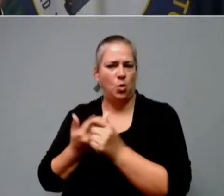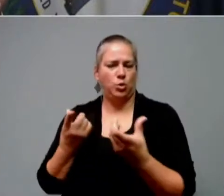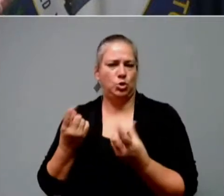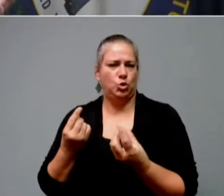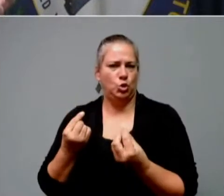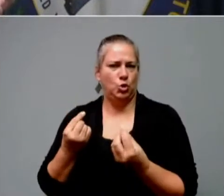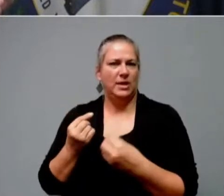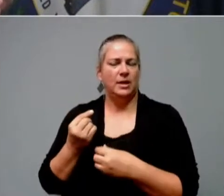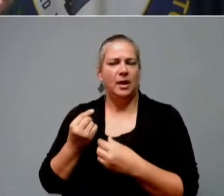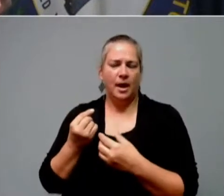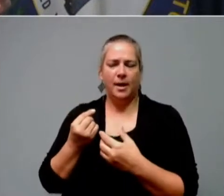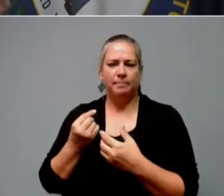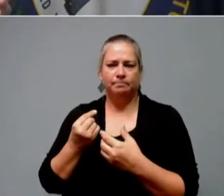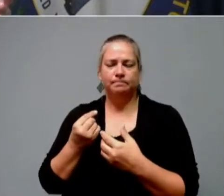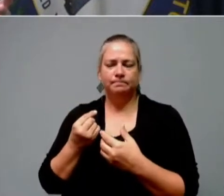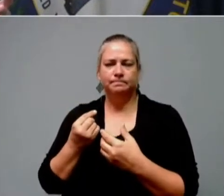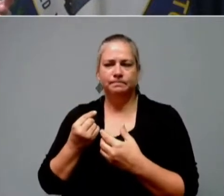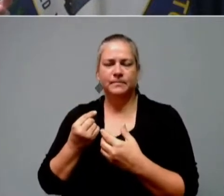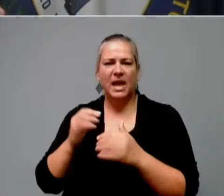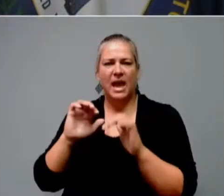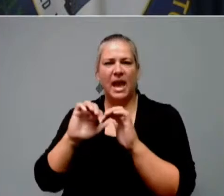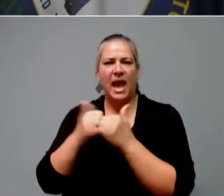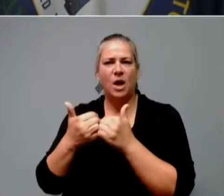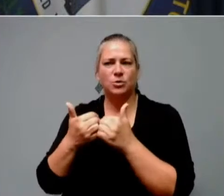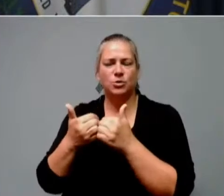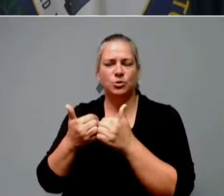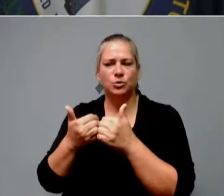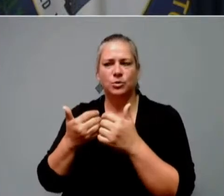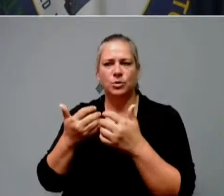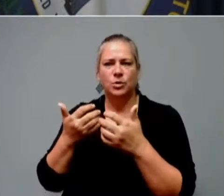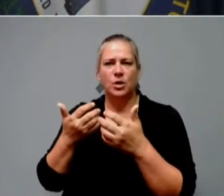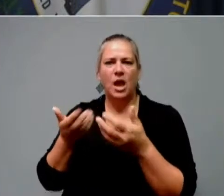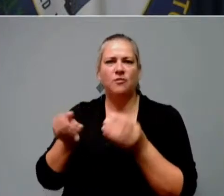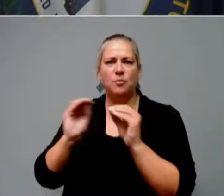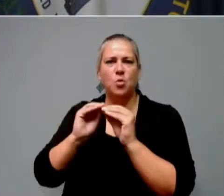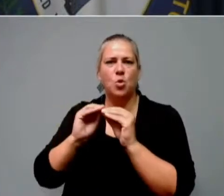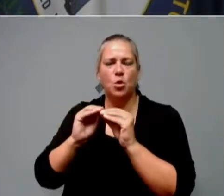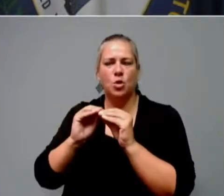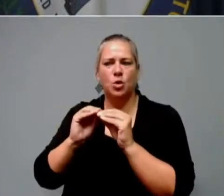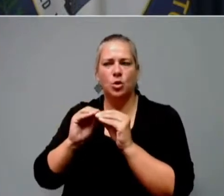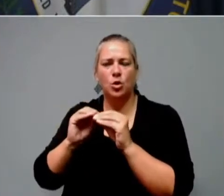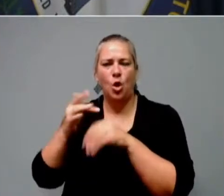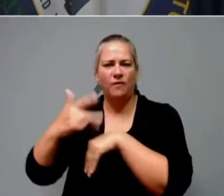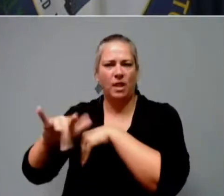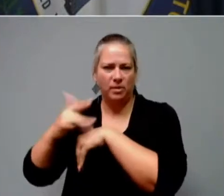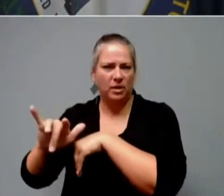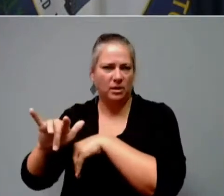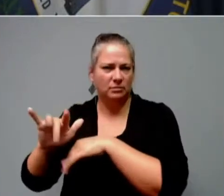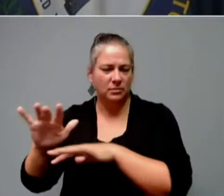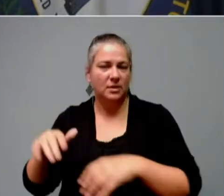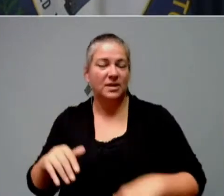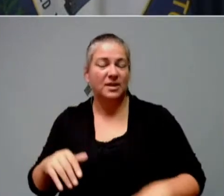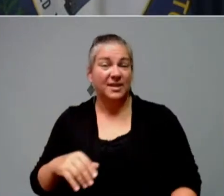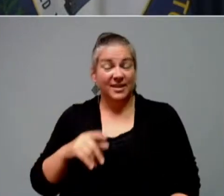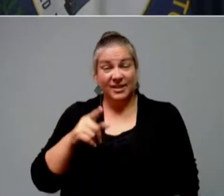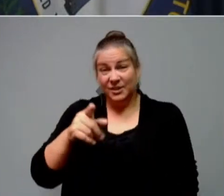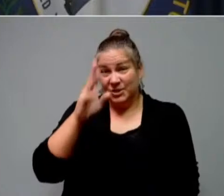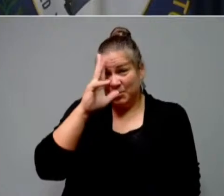can surge up. But here's the more sobering issue. We don't have enough healthcare